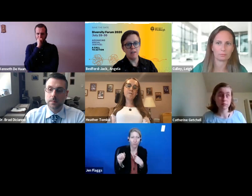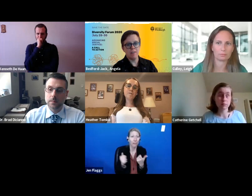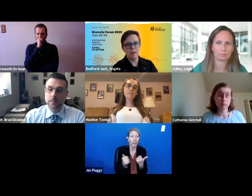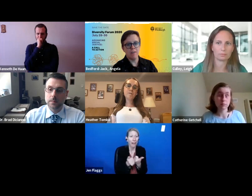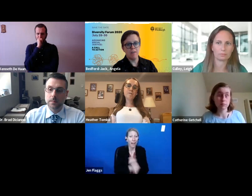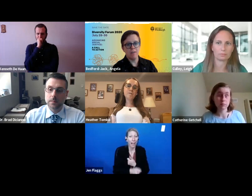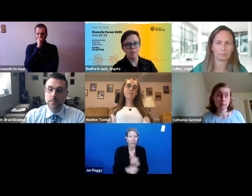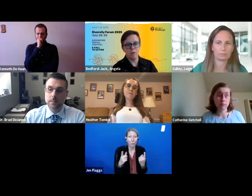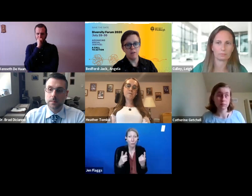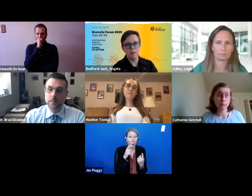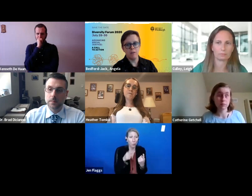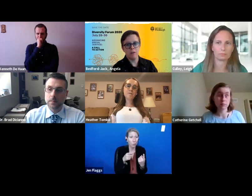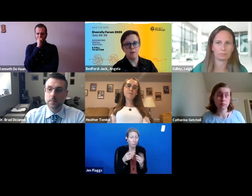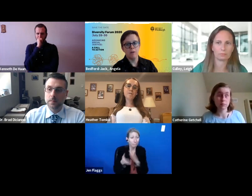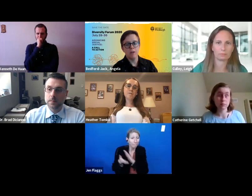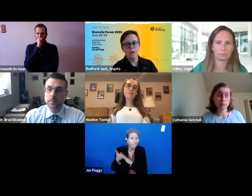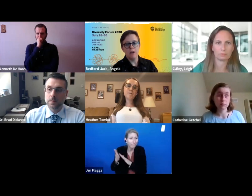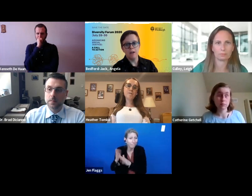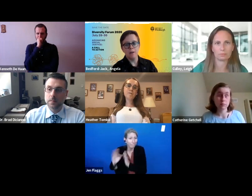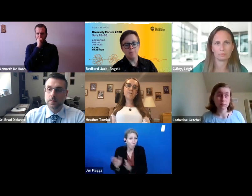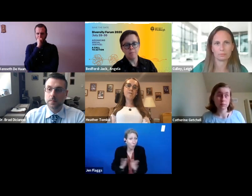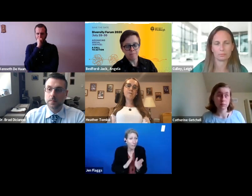been behind these town halls, Rana Doko,